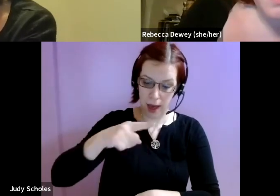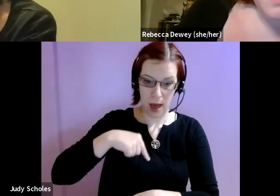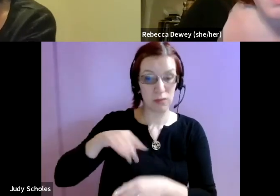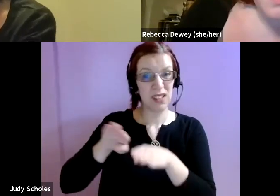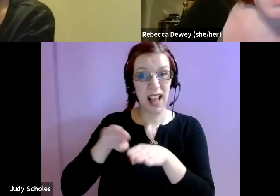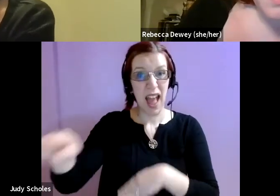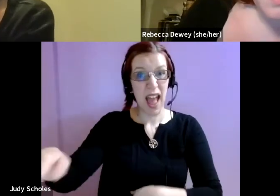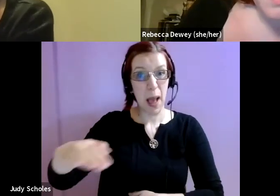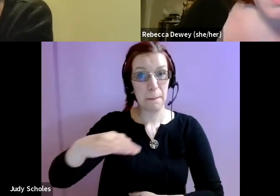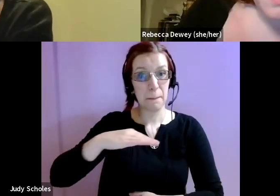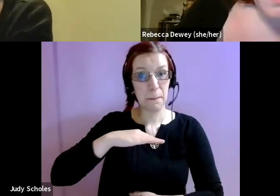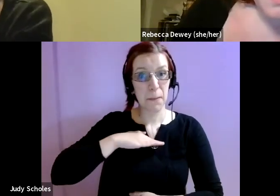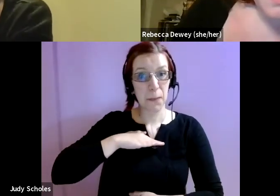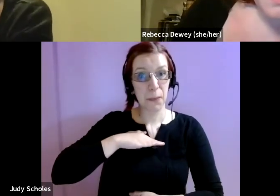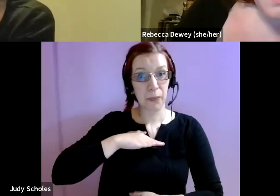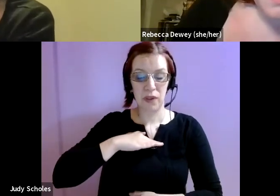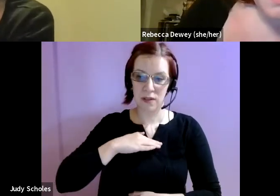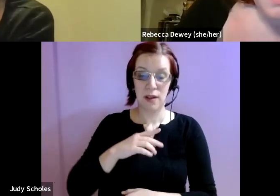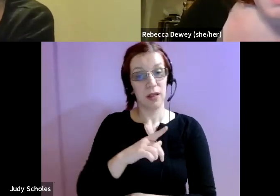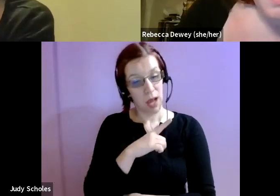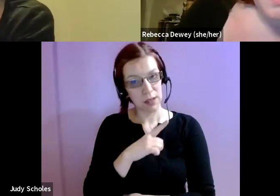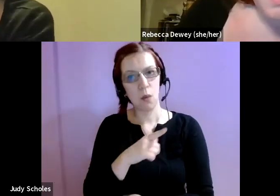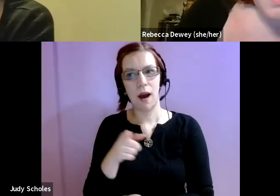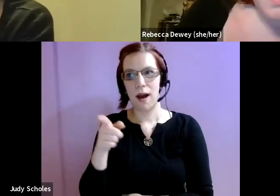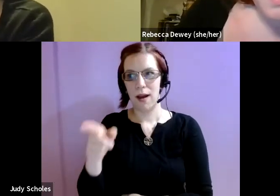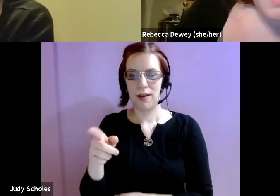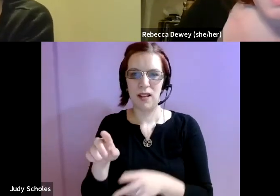they provide that signature of the